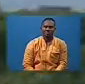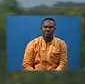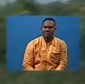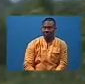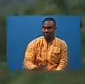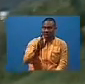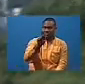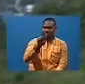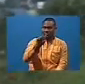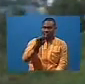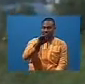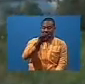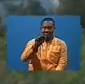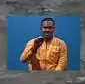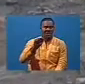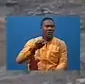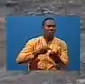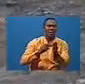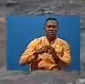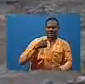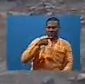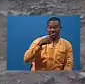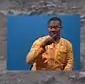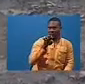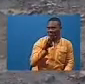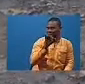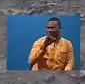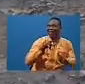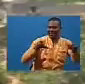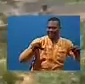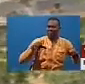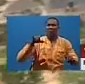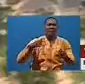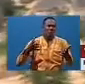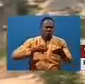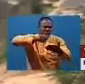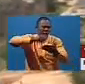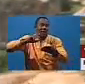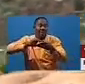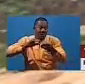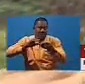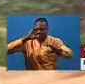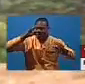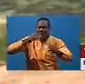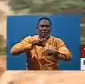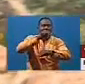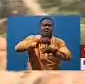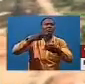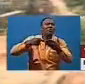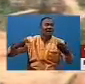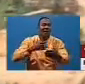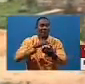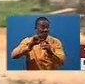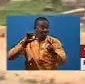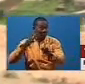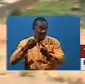CASA, which means speak in Chui, is an initiative which seeks to promote reportage on natural resources and the